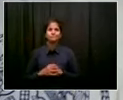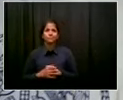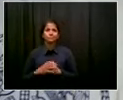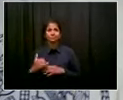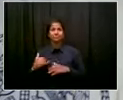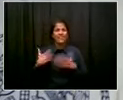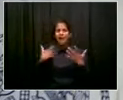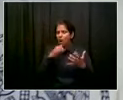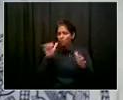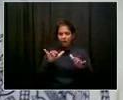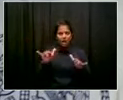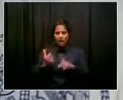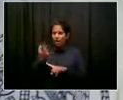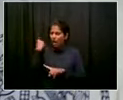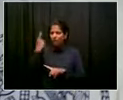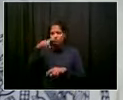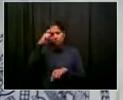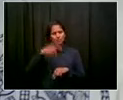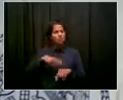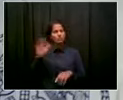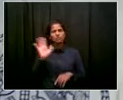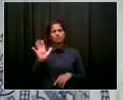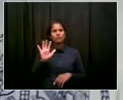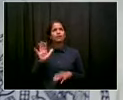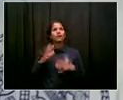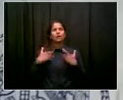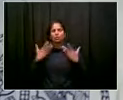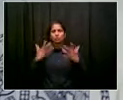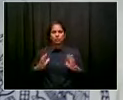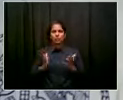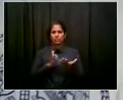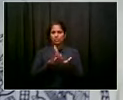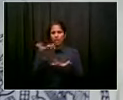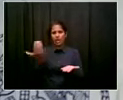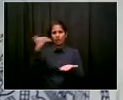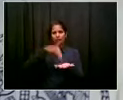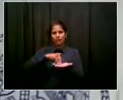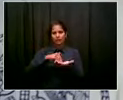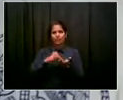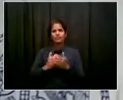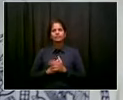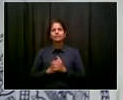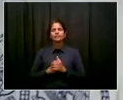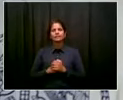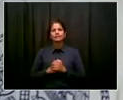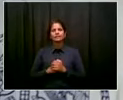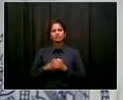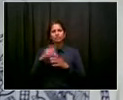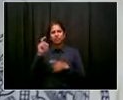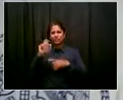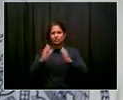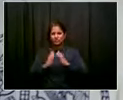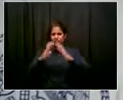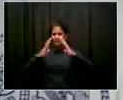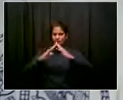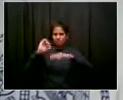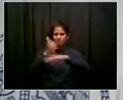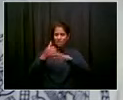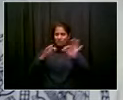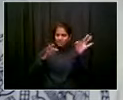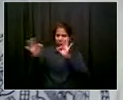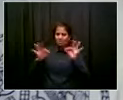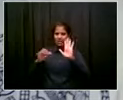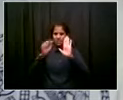what we're going to do consistently is set clear rules uh have community affairs up front uh but if